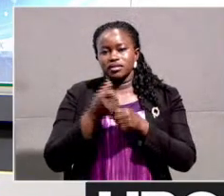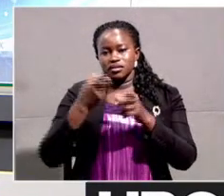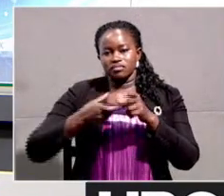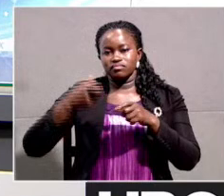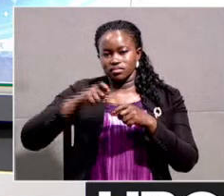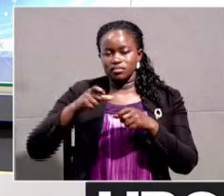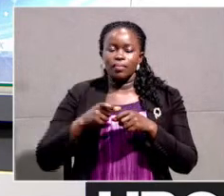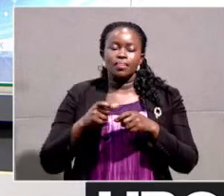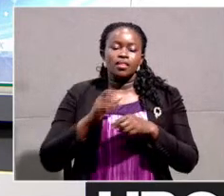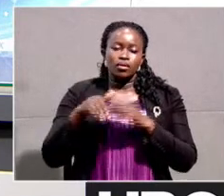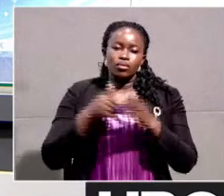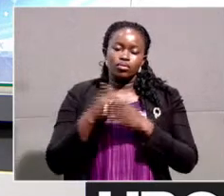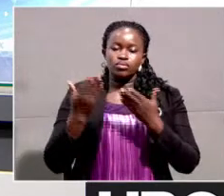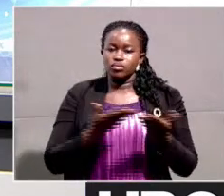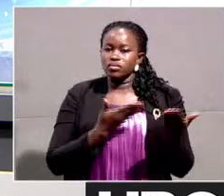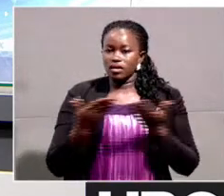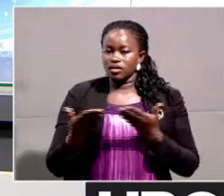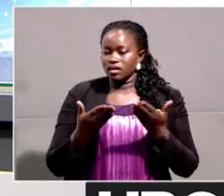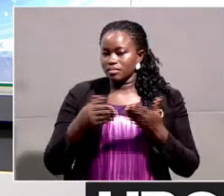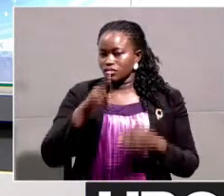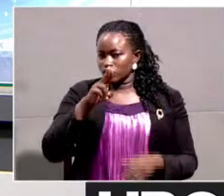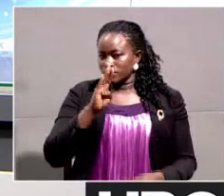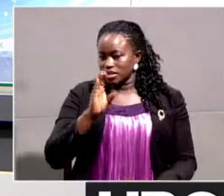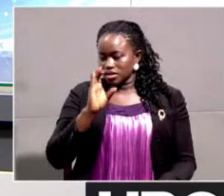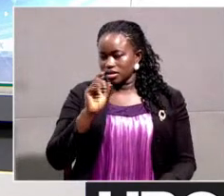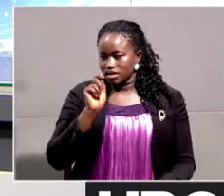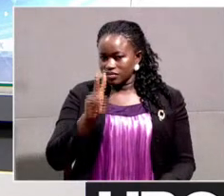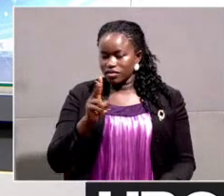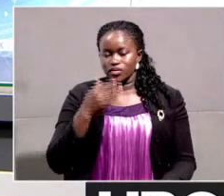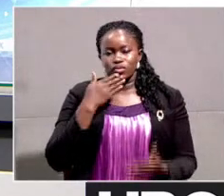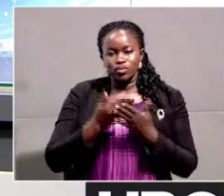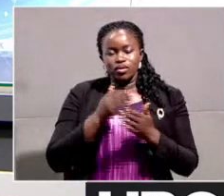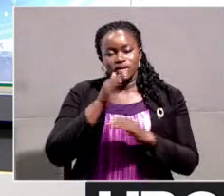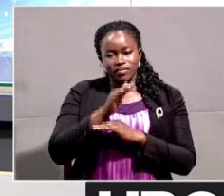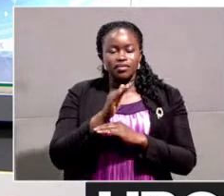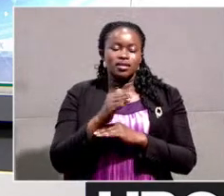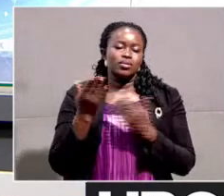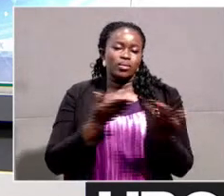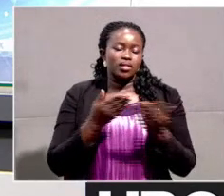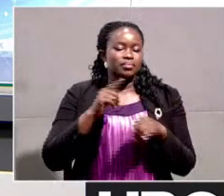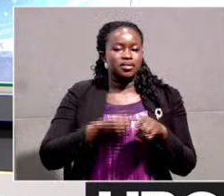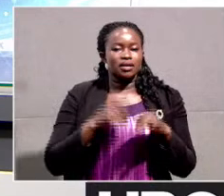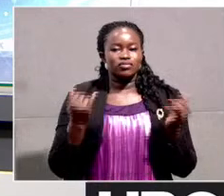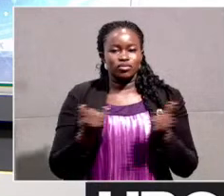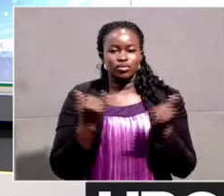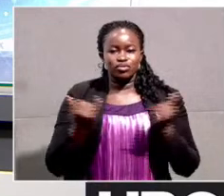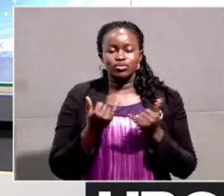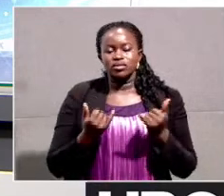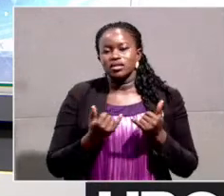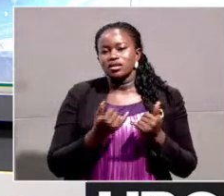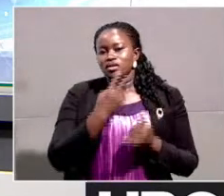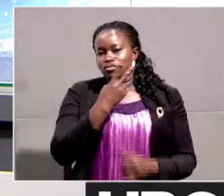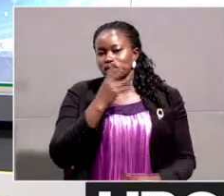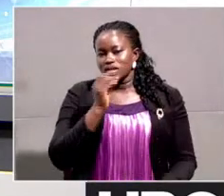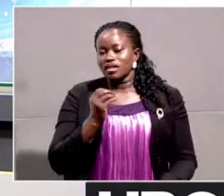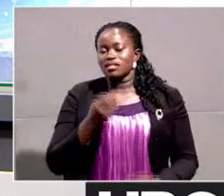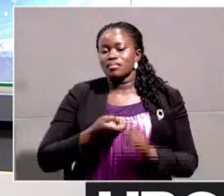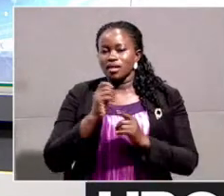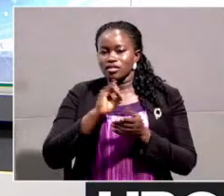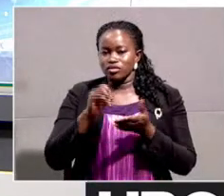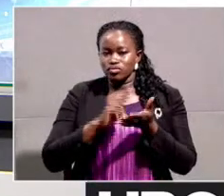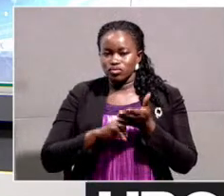increment. A very good evening to you tuned into UBC TV. A warm welcome to UBC News tonight, this 20th day of